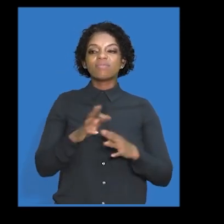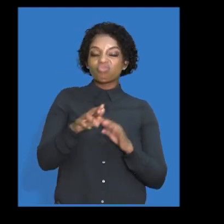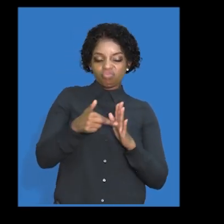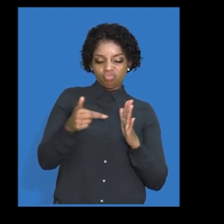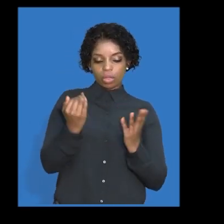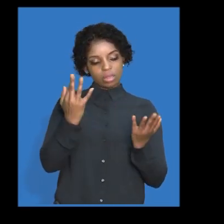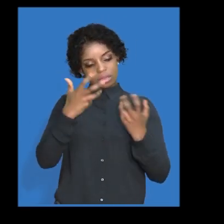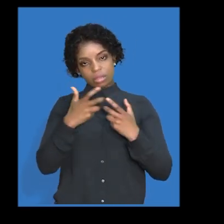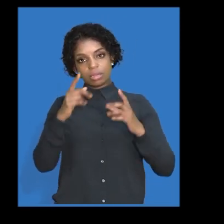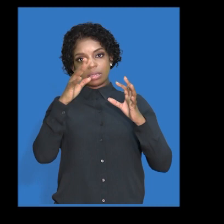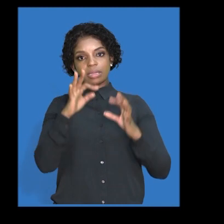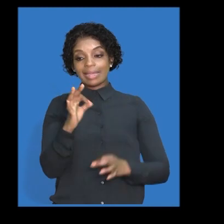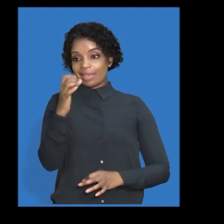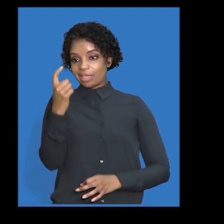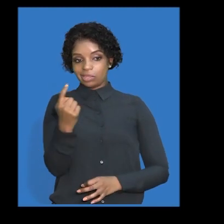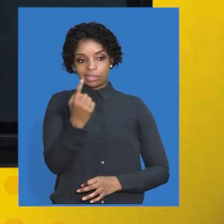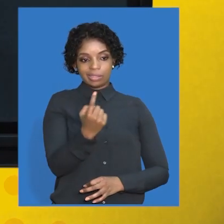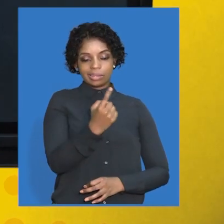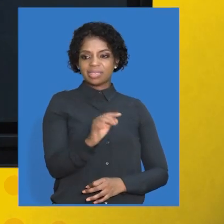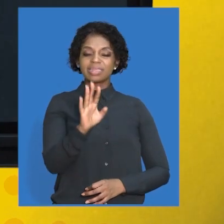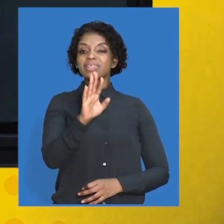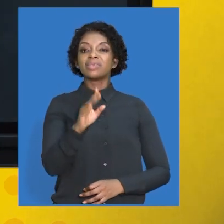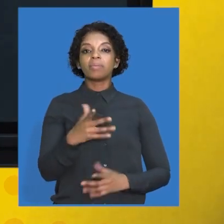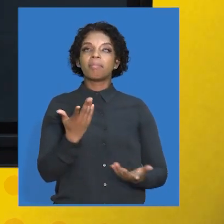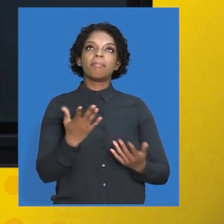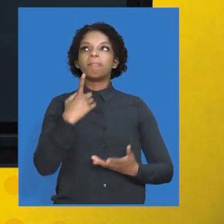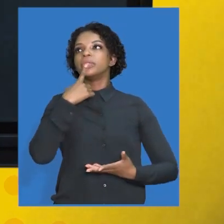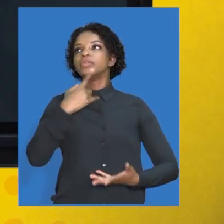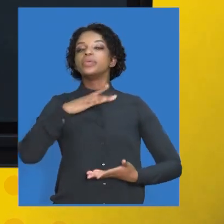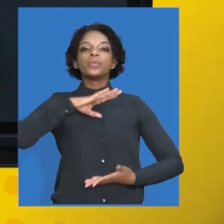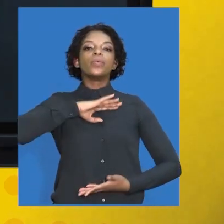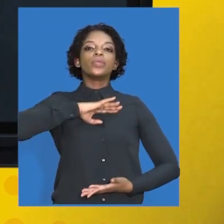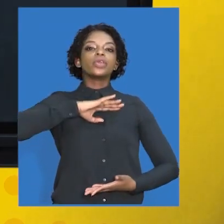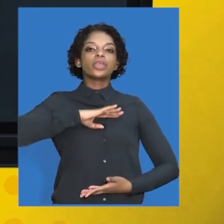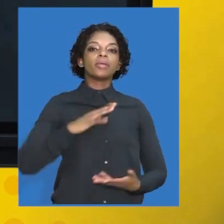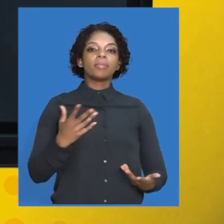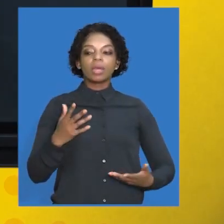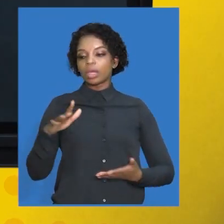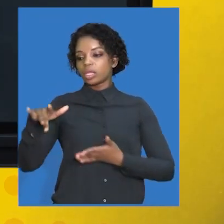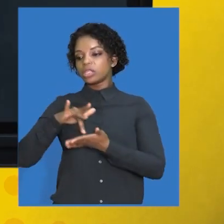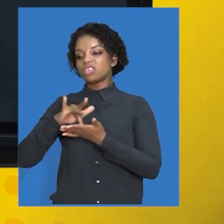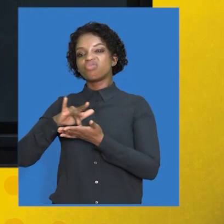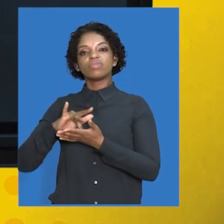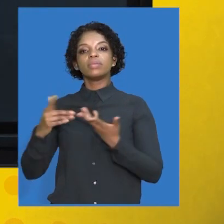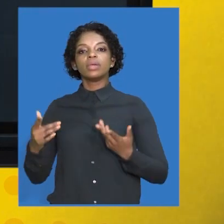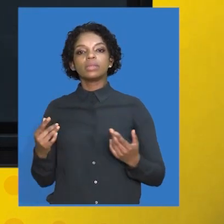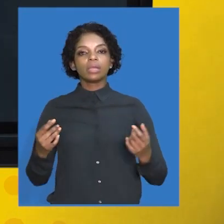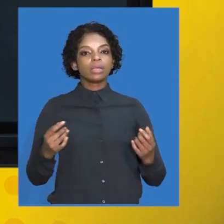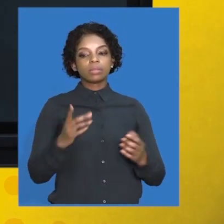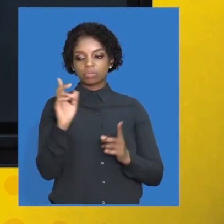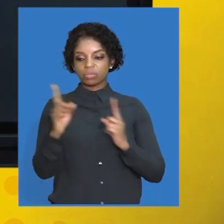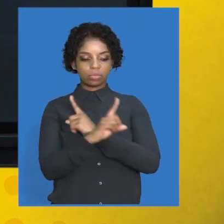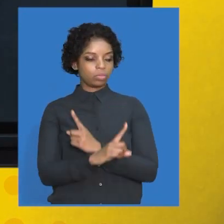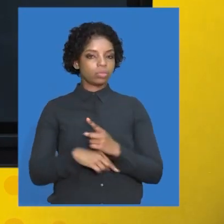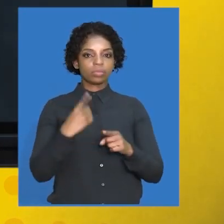put, for example, a goalkeeper as a striker in your football team, right? Because that's not his task there.